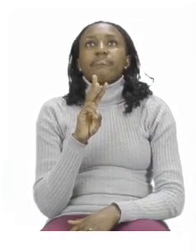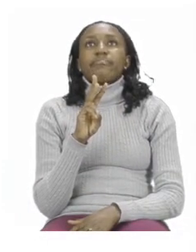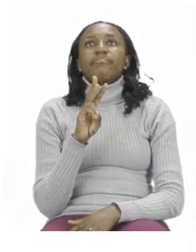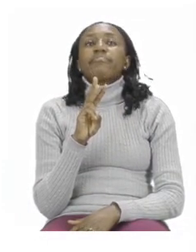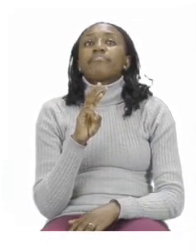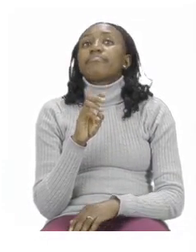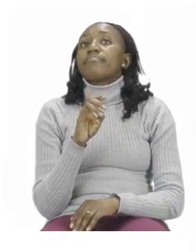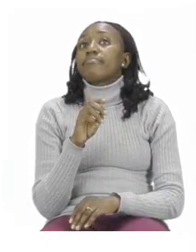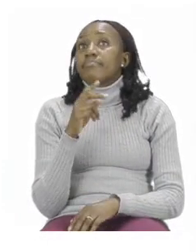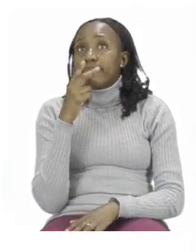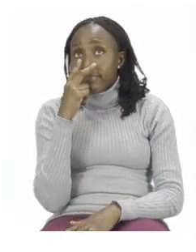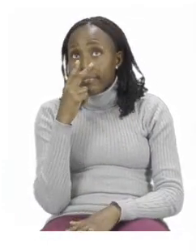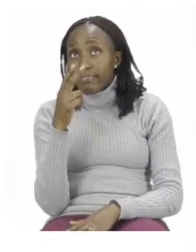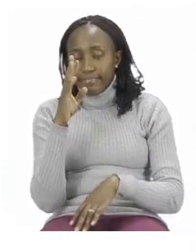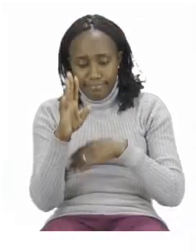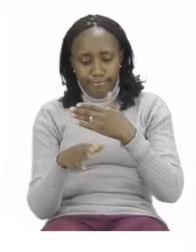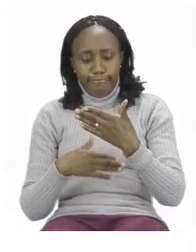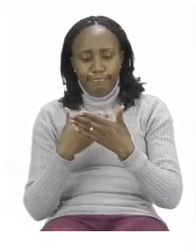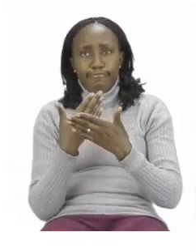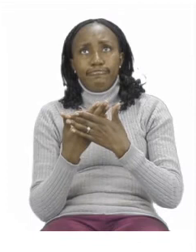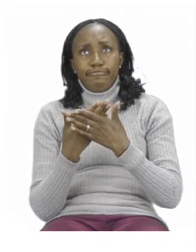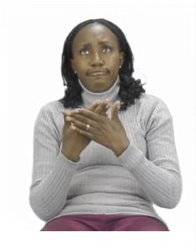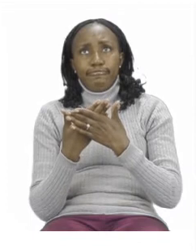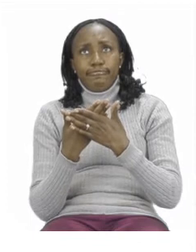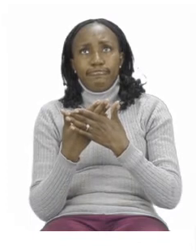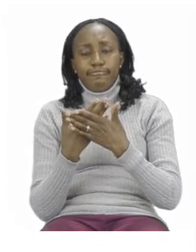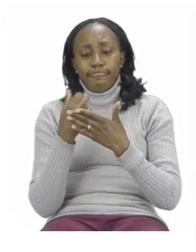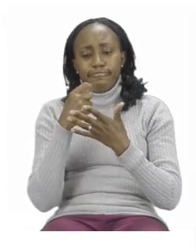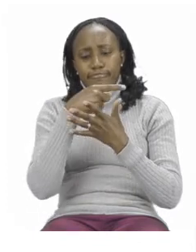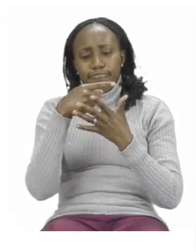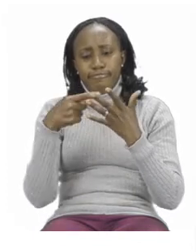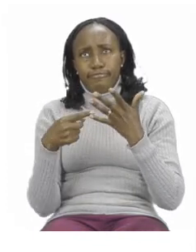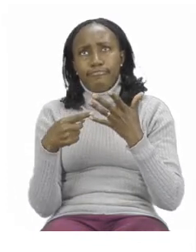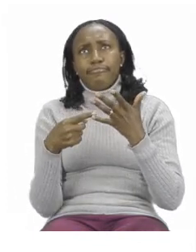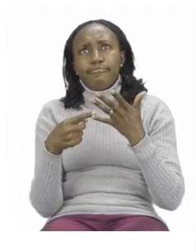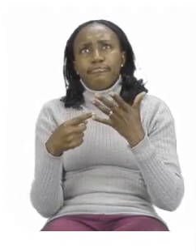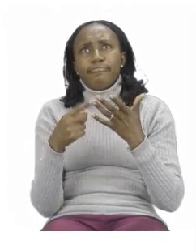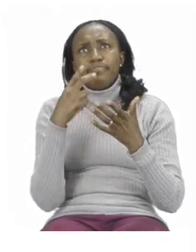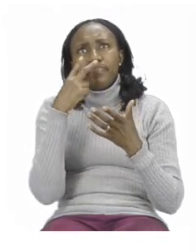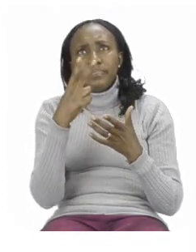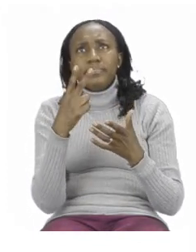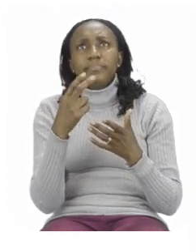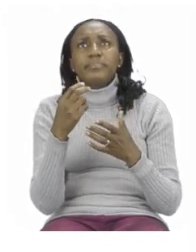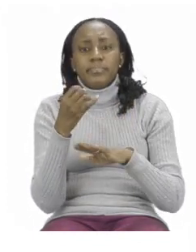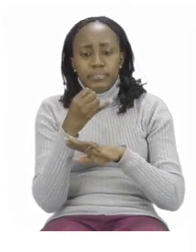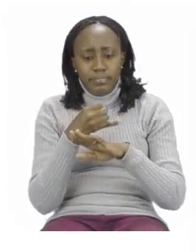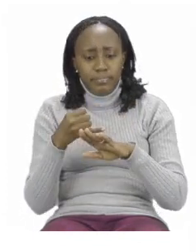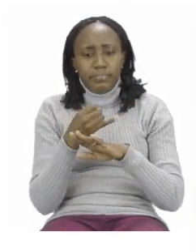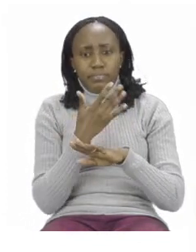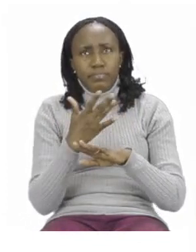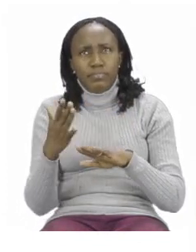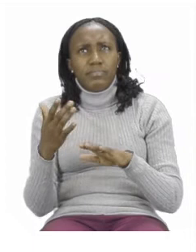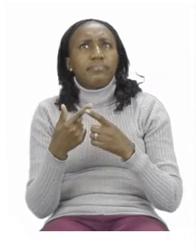page 3, it says there we have to identify the water sources.